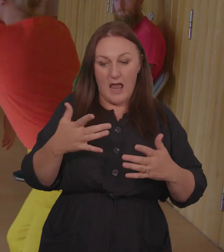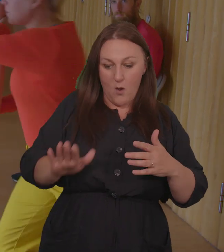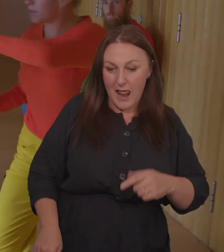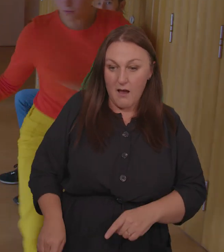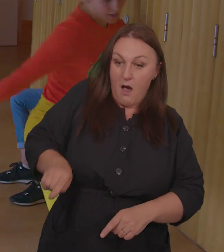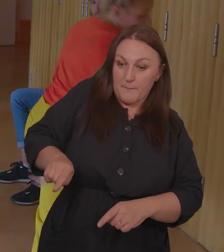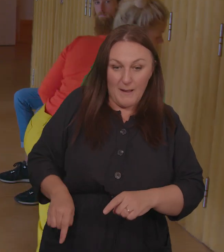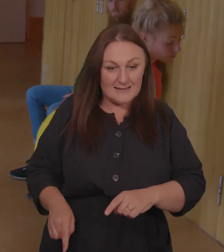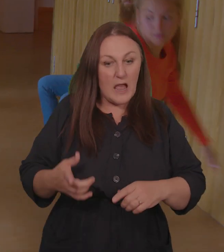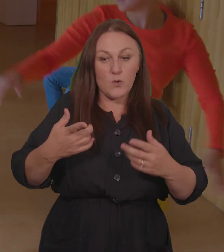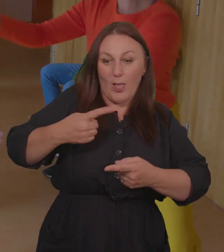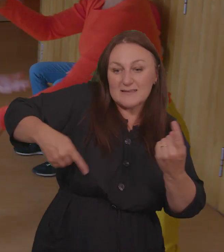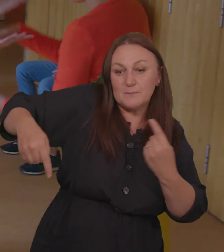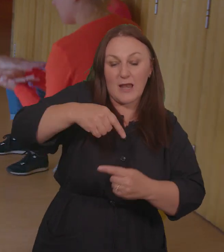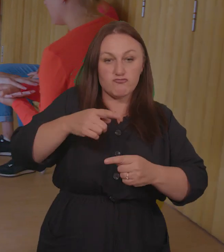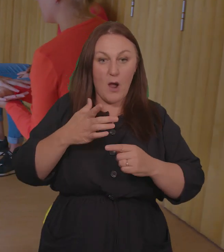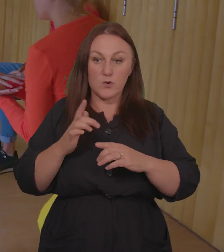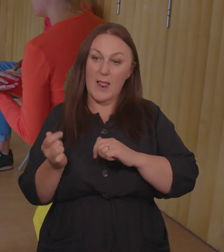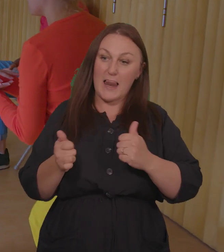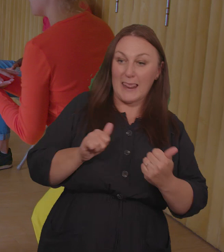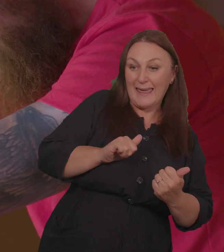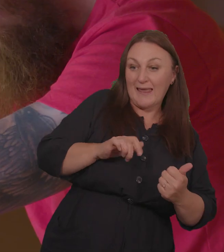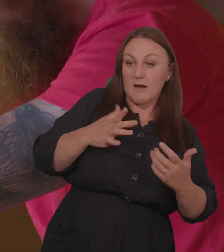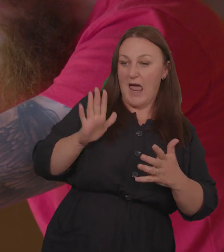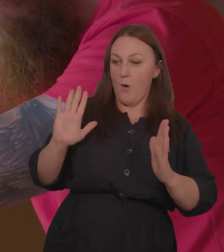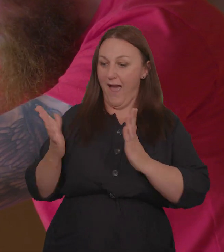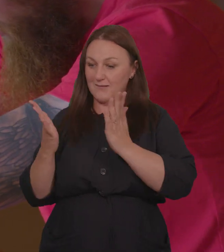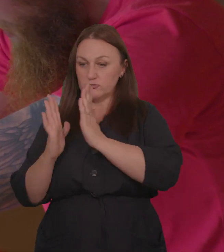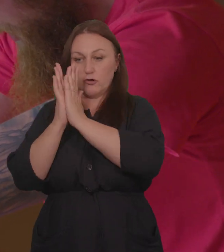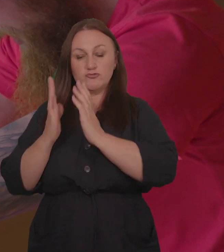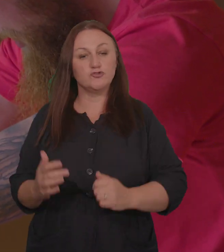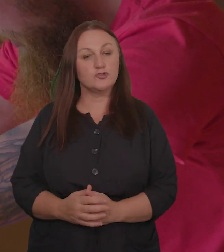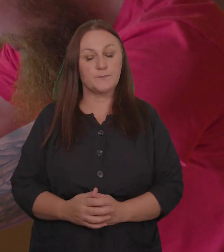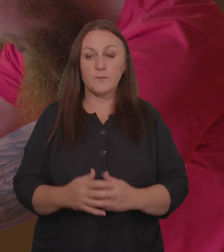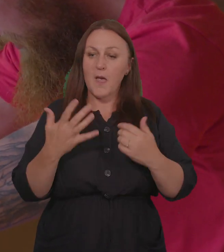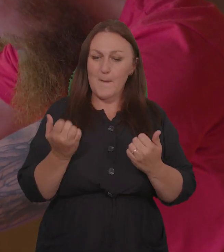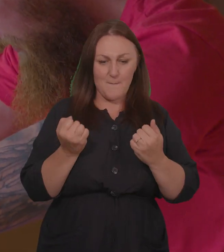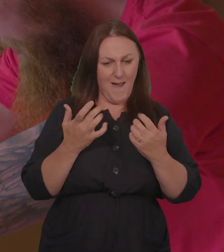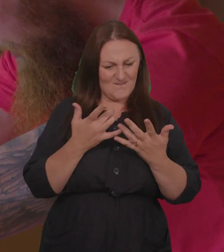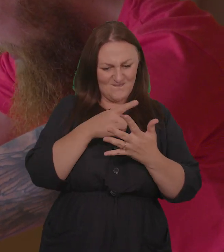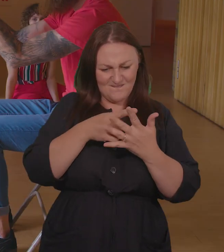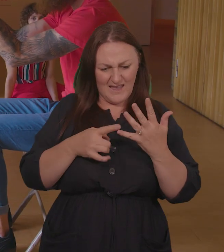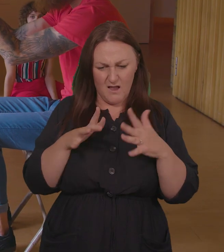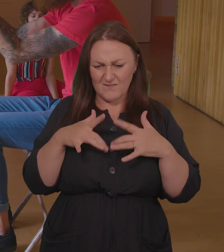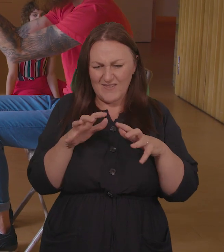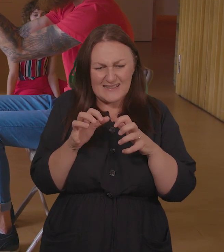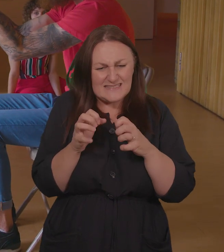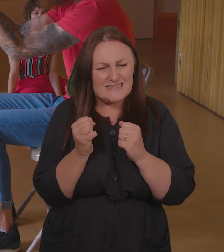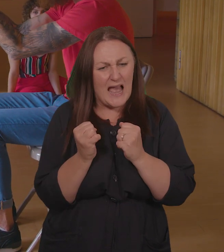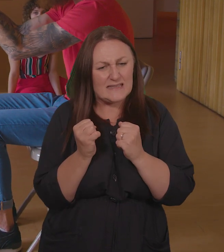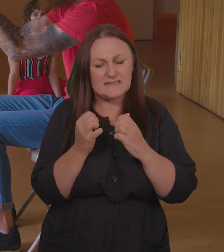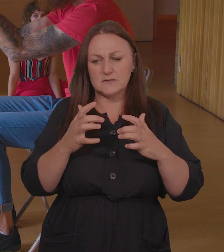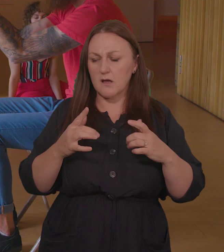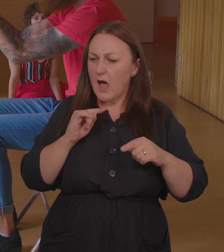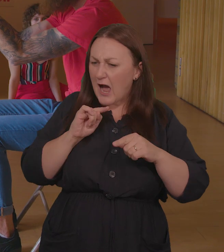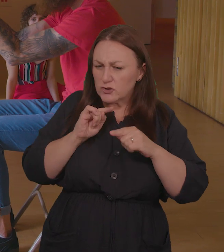down. I'm going to spin you around. I'll lunge to the side, we touch hands. My fingers are tight. I try really